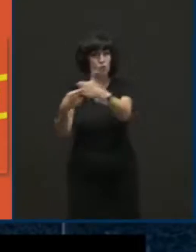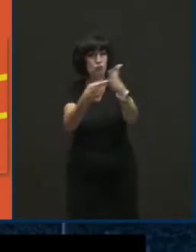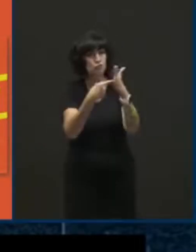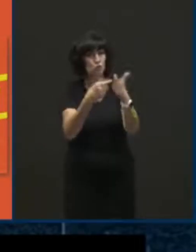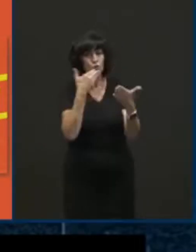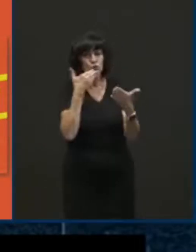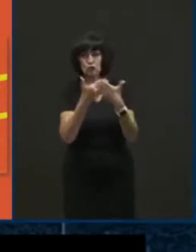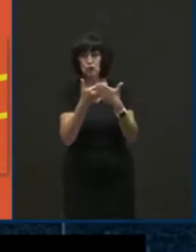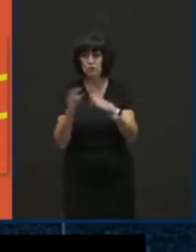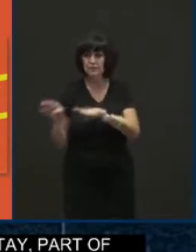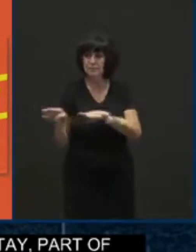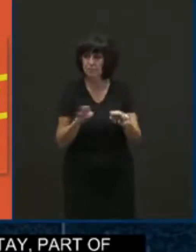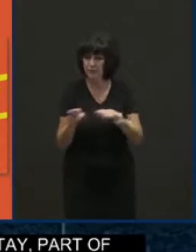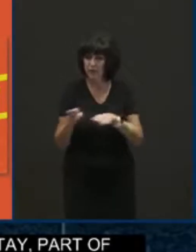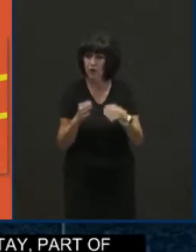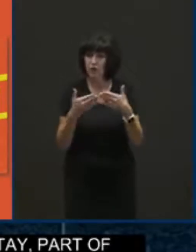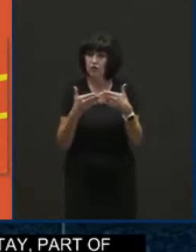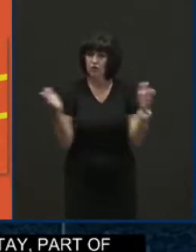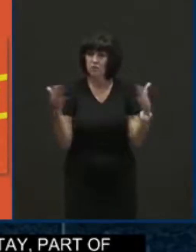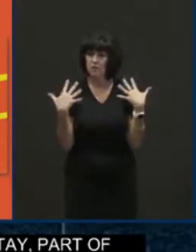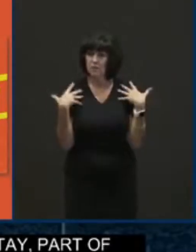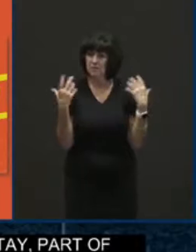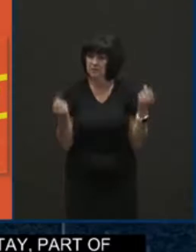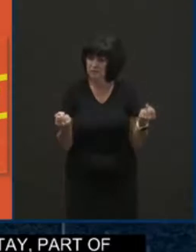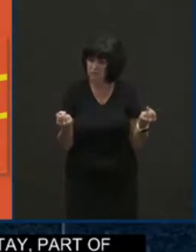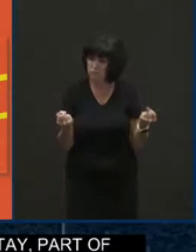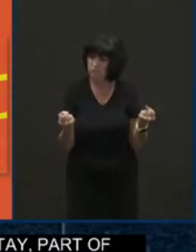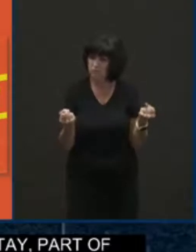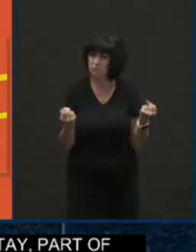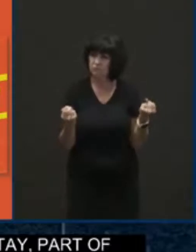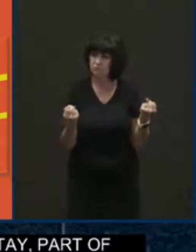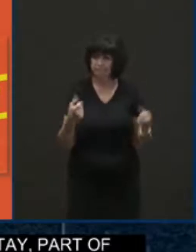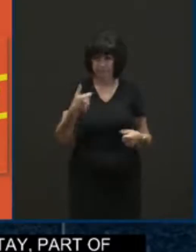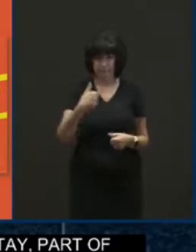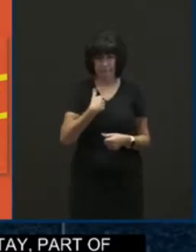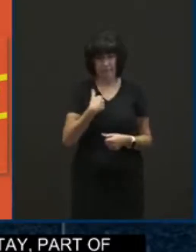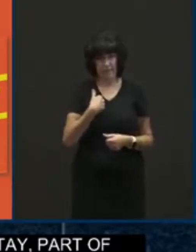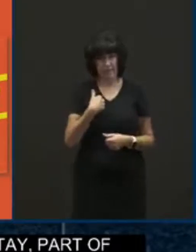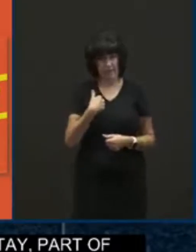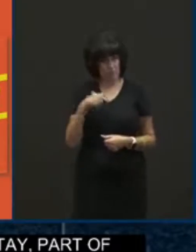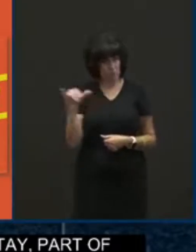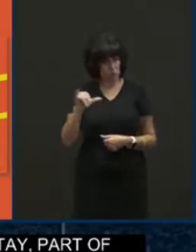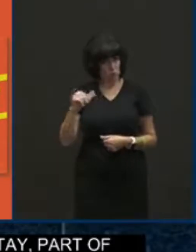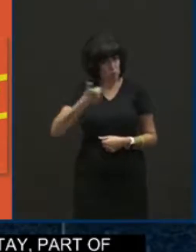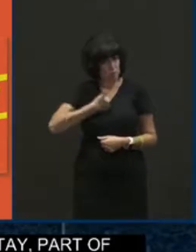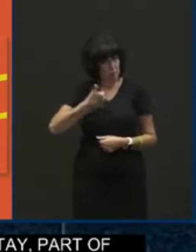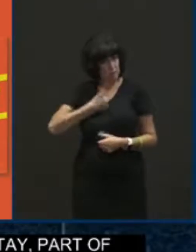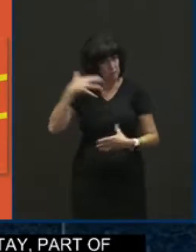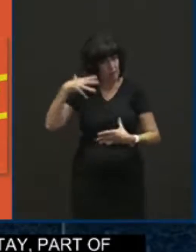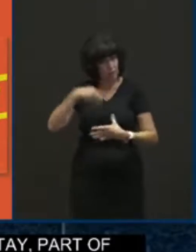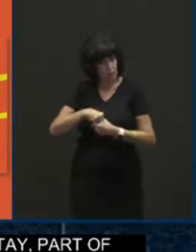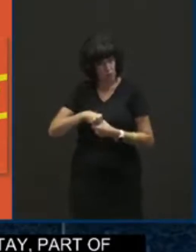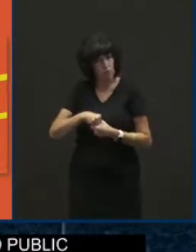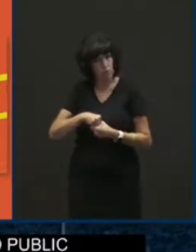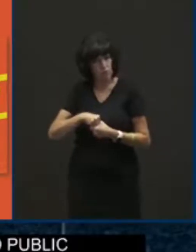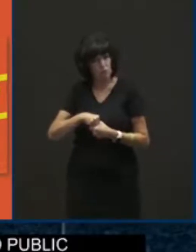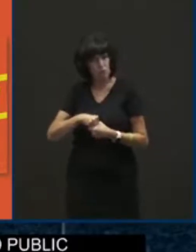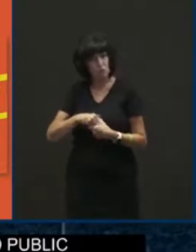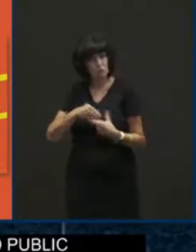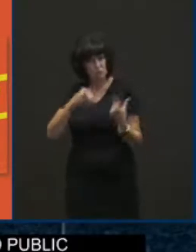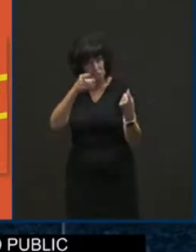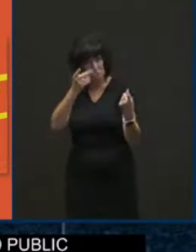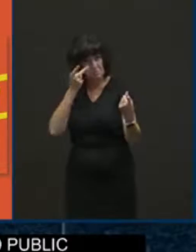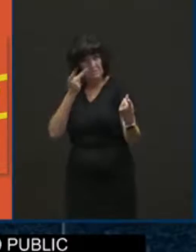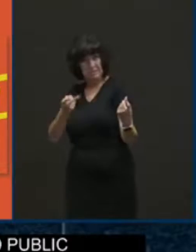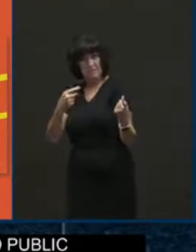health preventive actions. And today I'm going to do that and take one for the team and get my flu